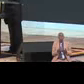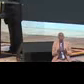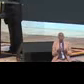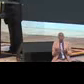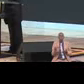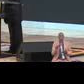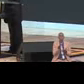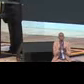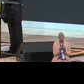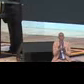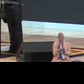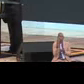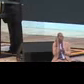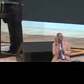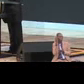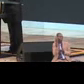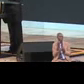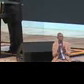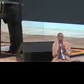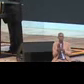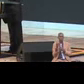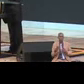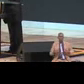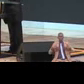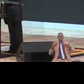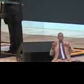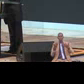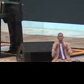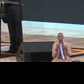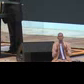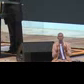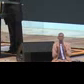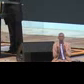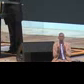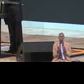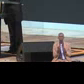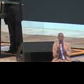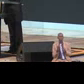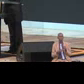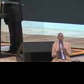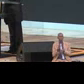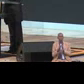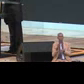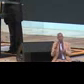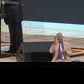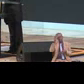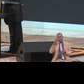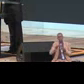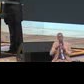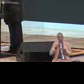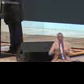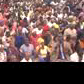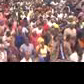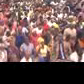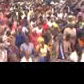are listening as we're streaming, every work of the devil is destroyed in your